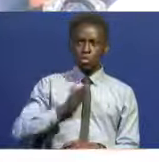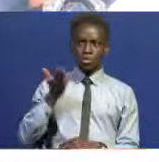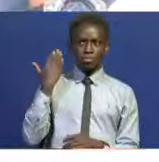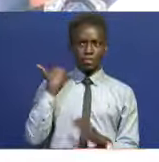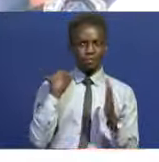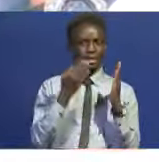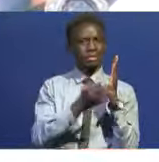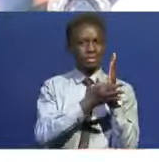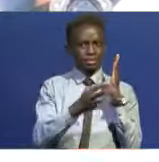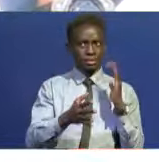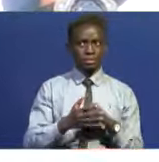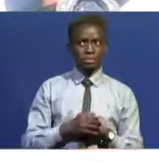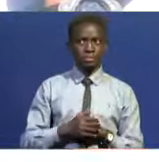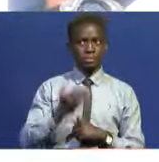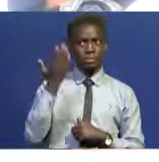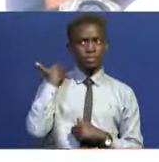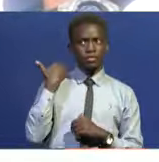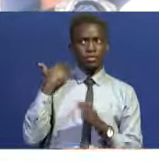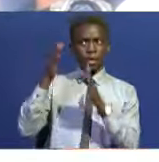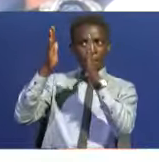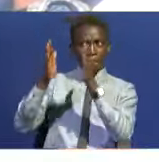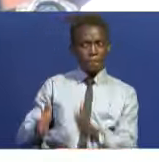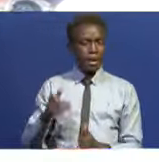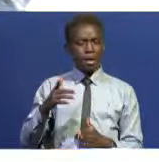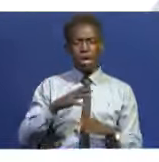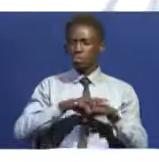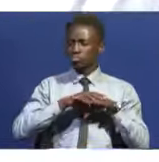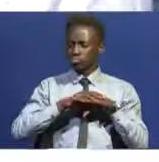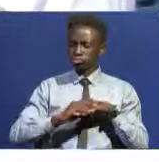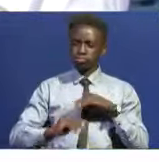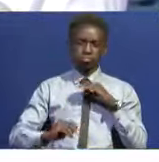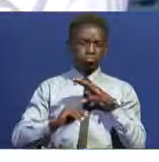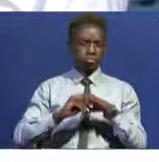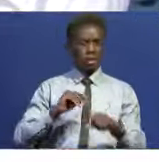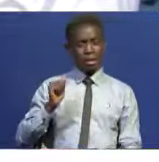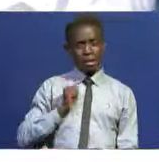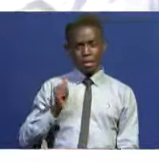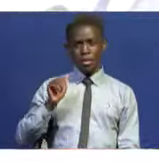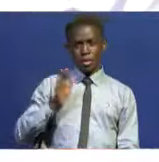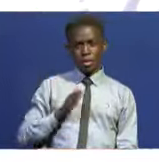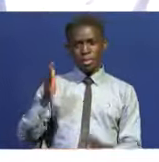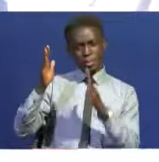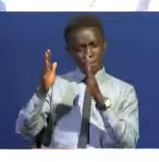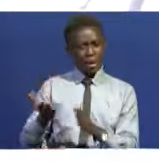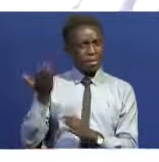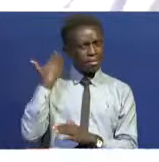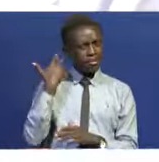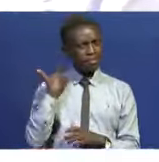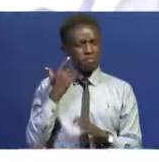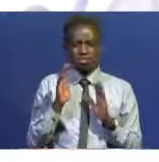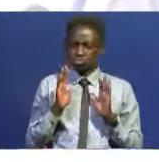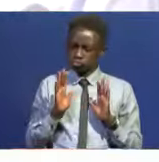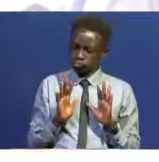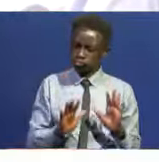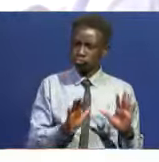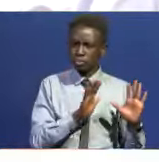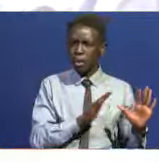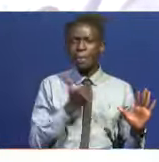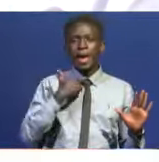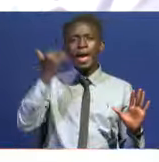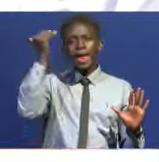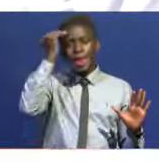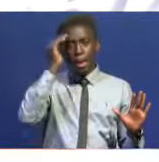She was just comfortable. She was just herself. And I know the music that she